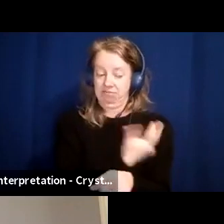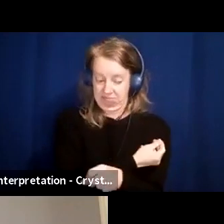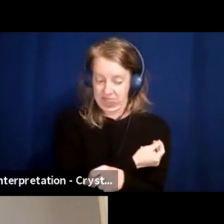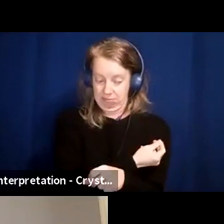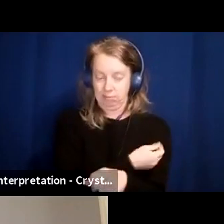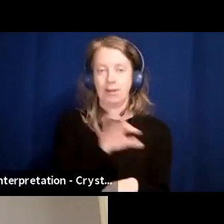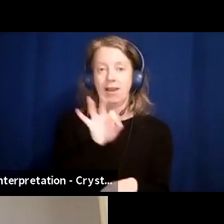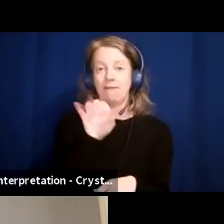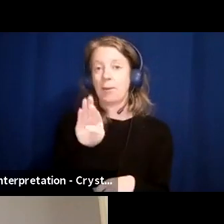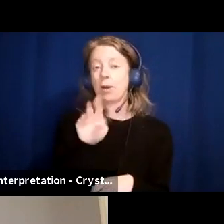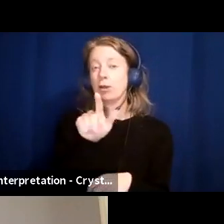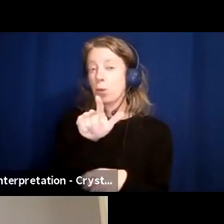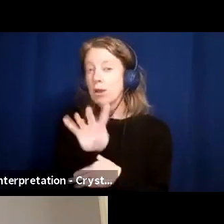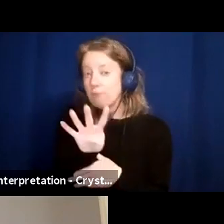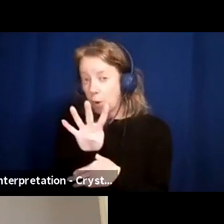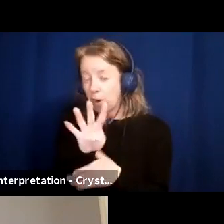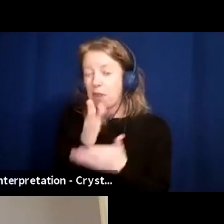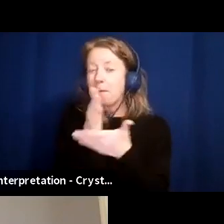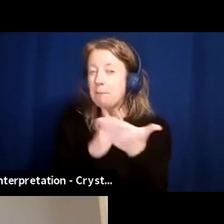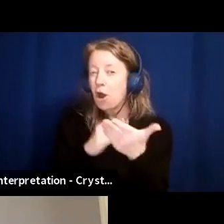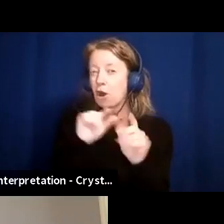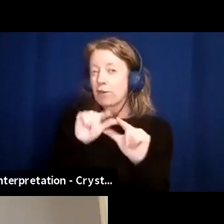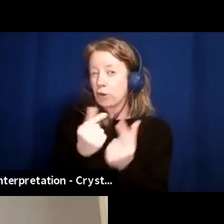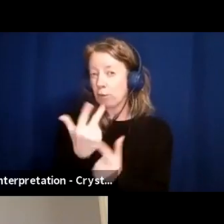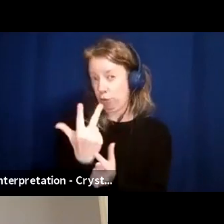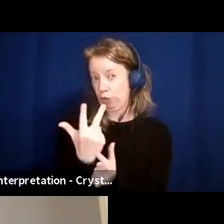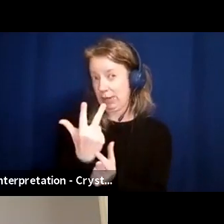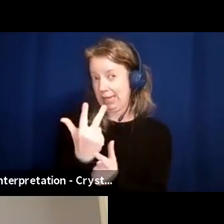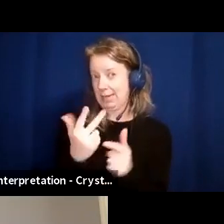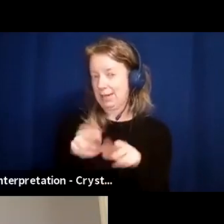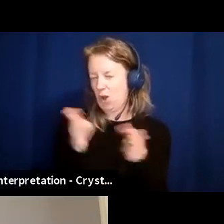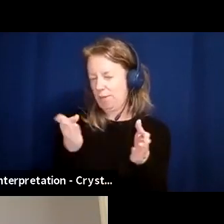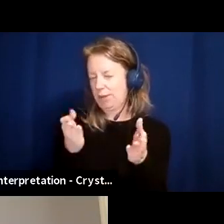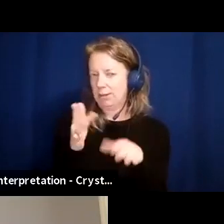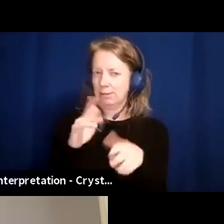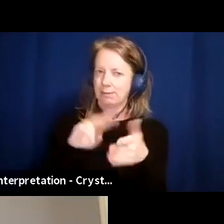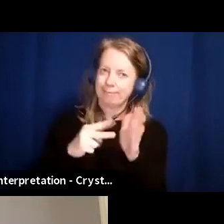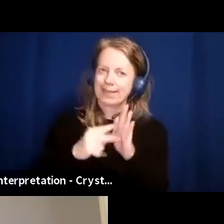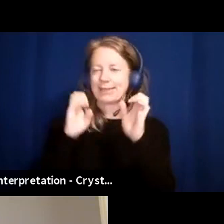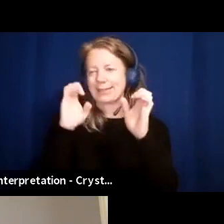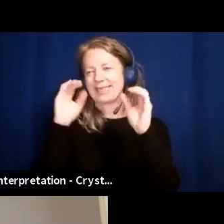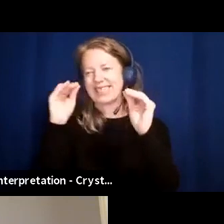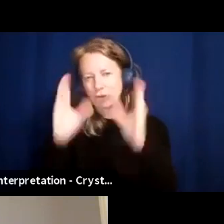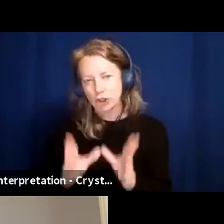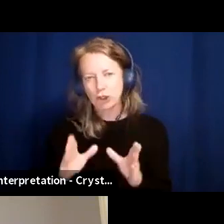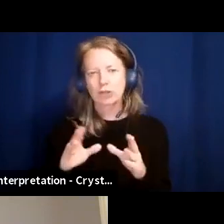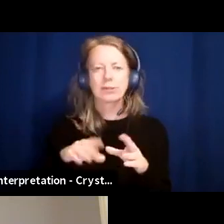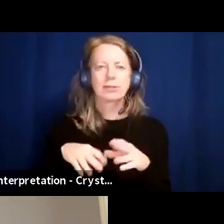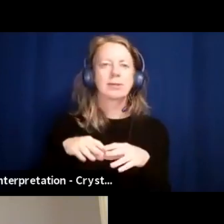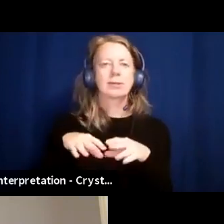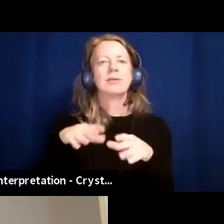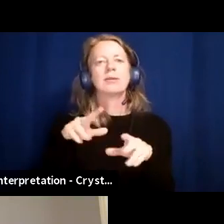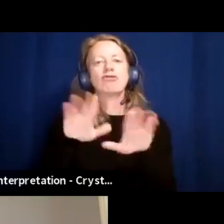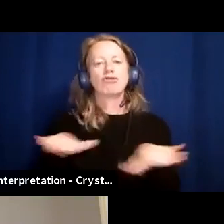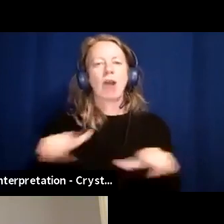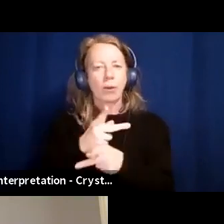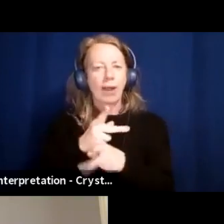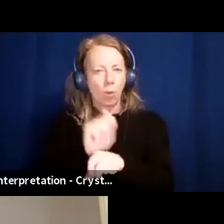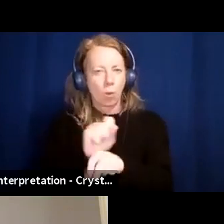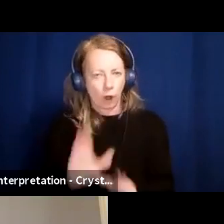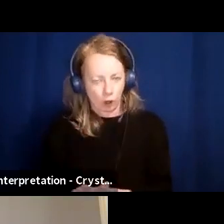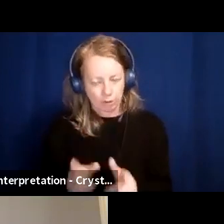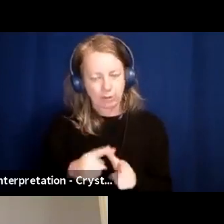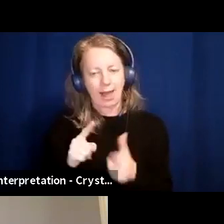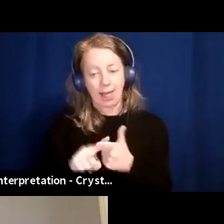of the group 3 will be open, which will be the educators, teachers, childcare workers. And then on March 10,